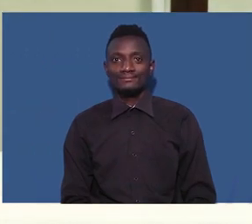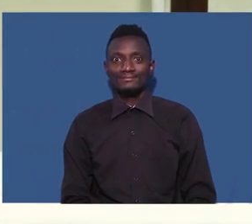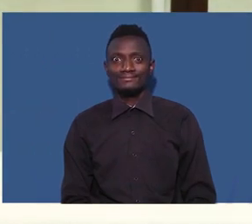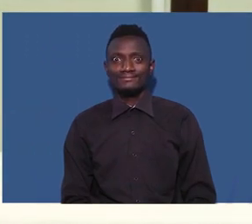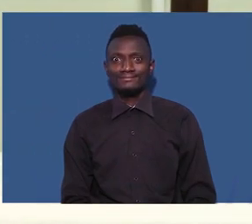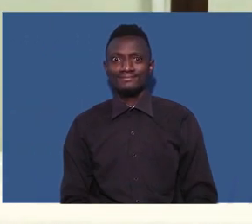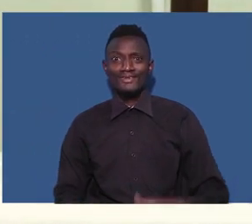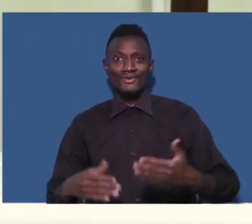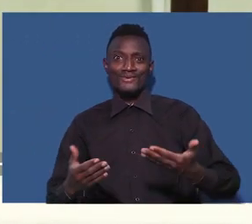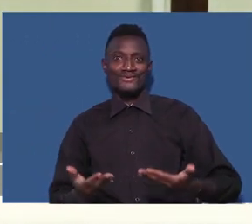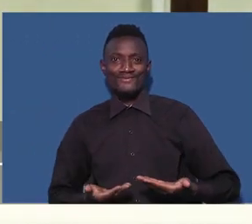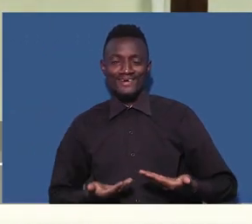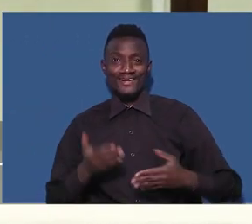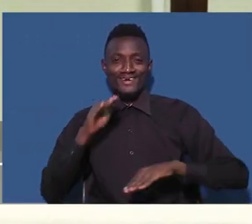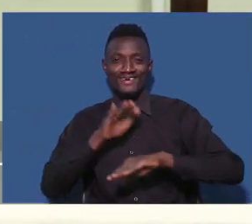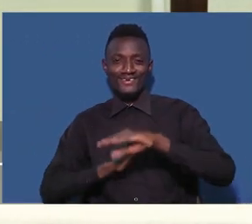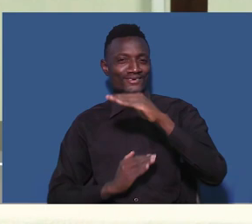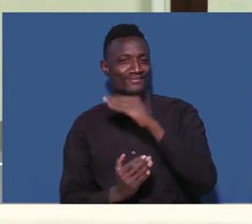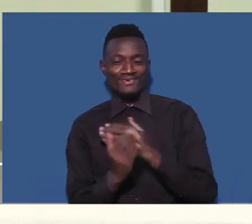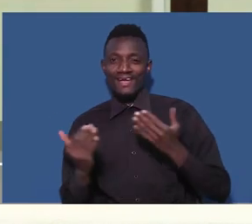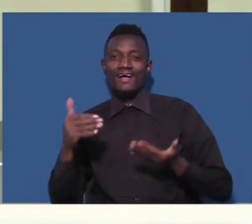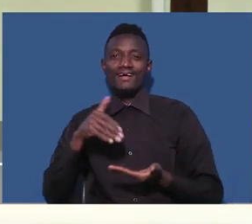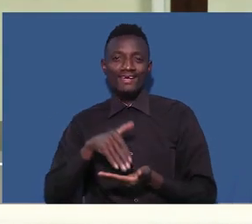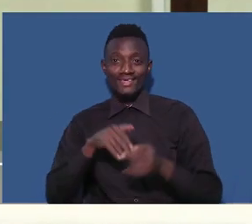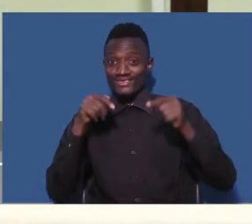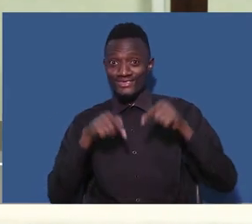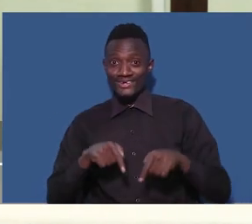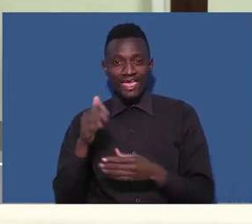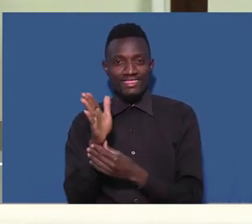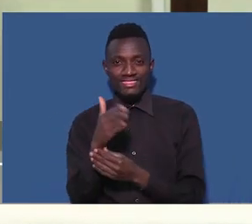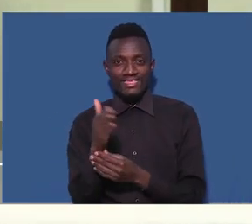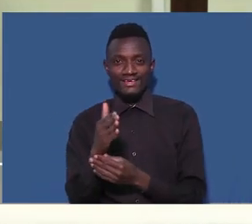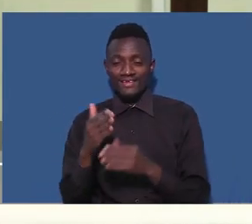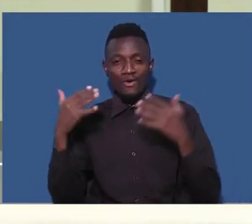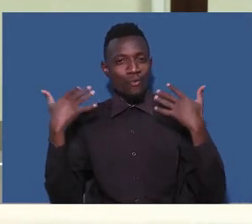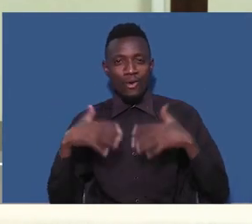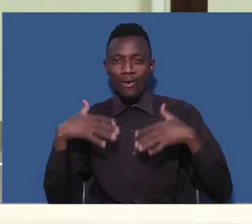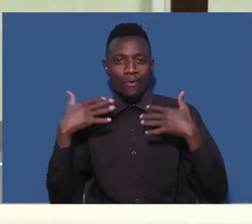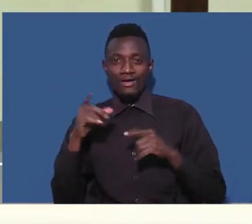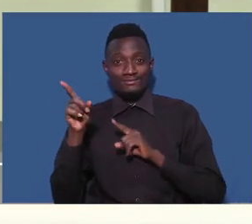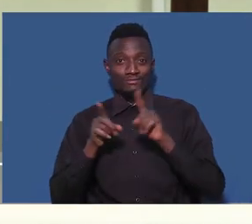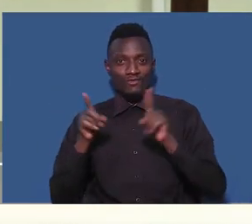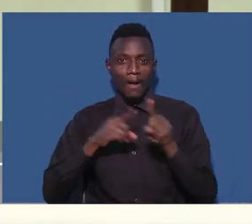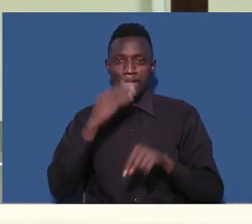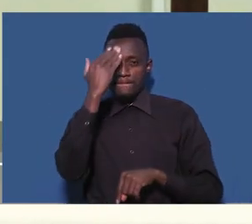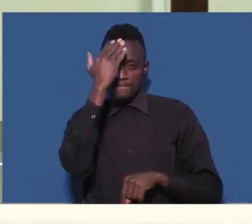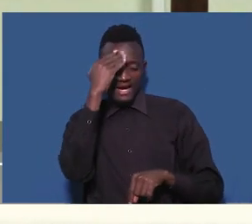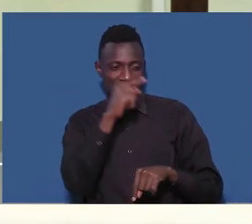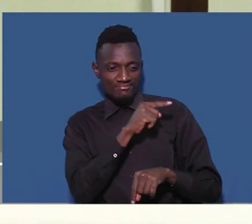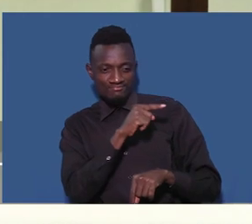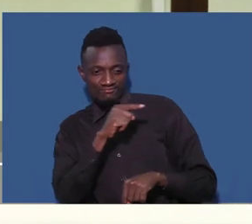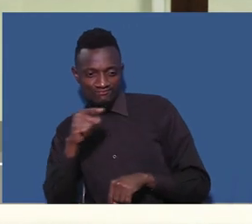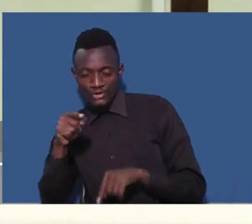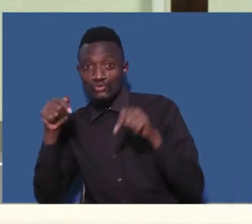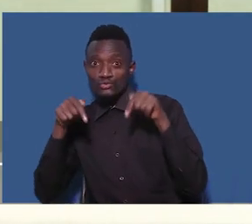Well, good morning again, and this is a Thursday. It's a great journey we have taken since we began on Monday. And I trust that today we